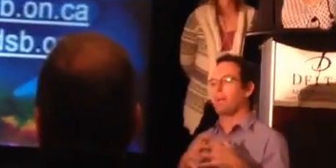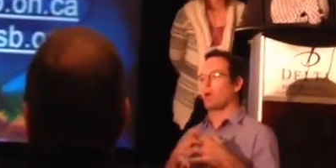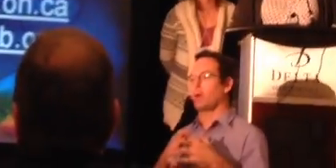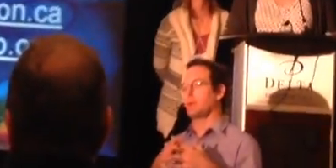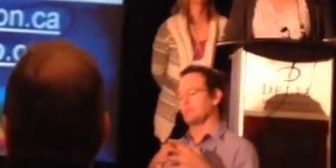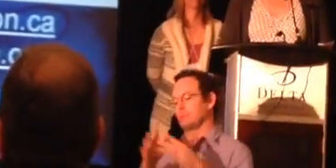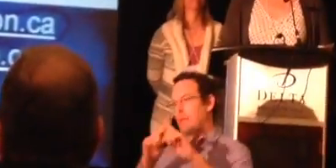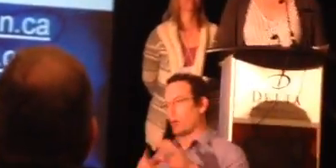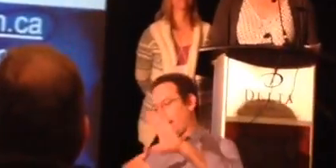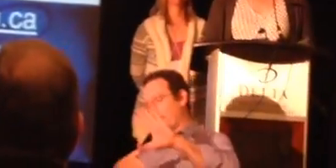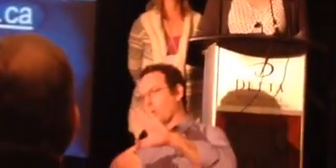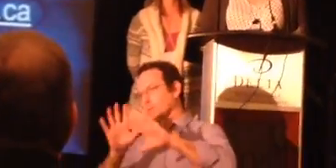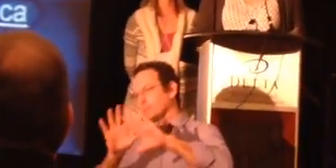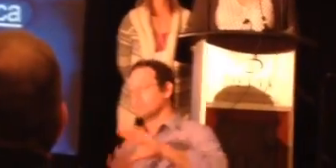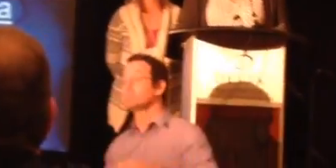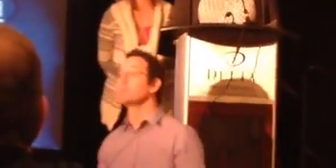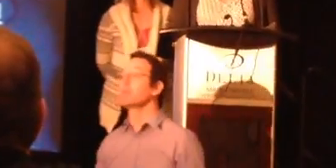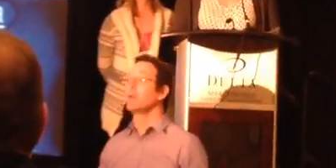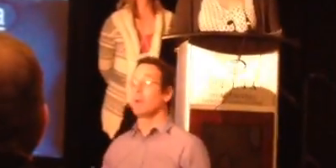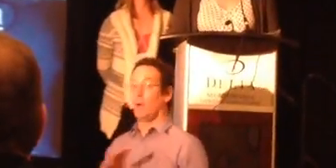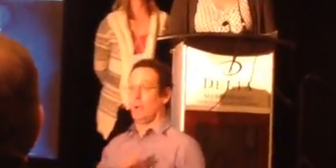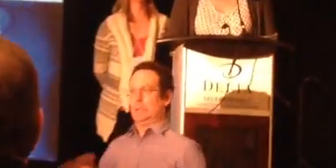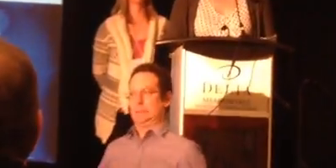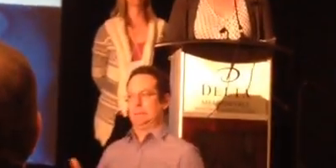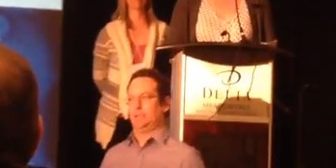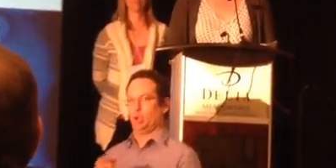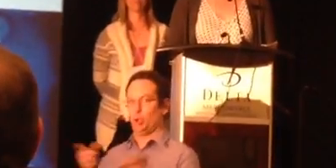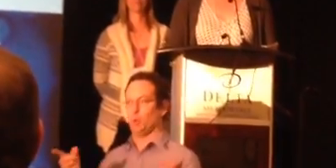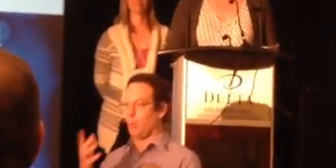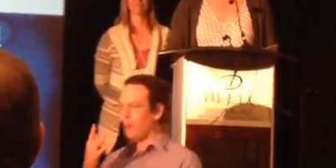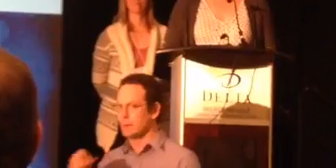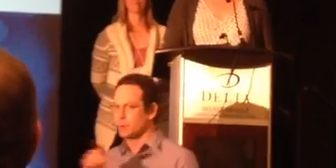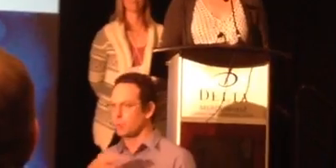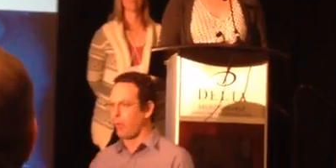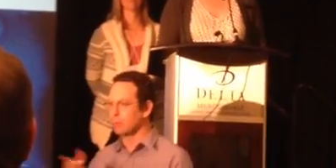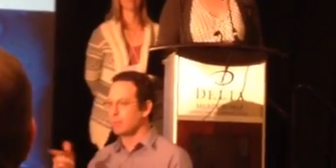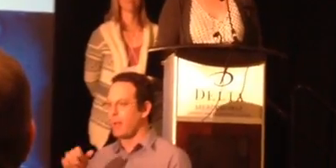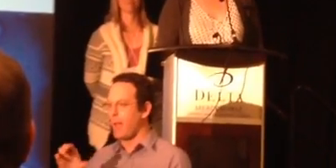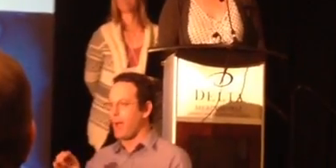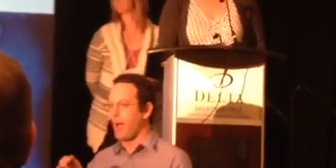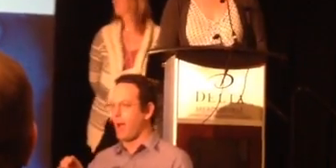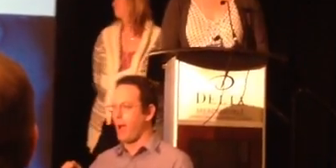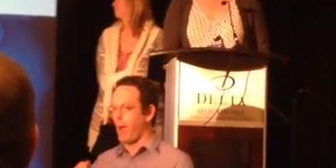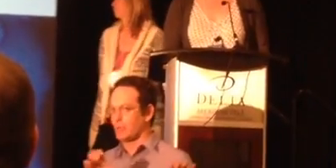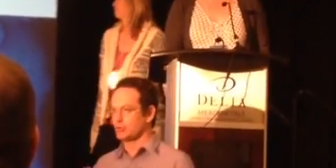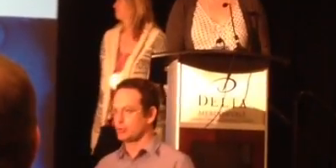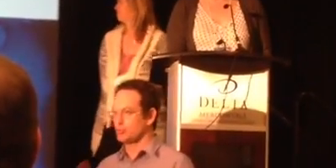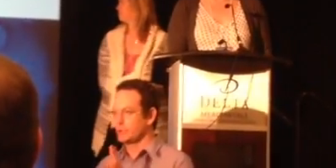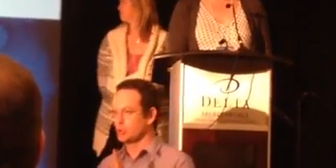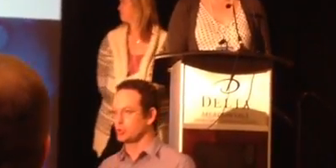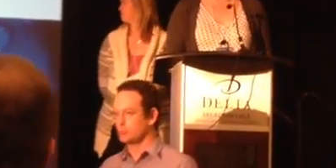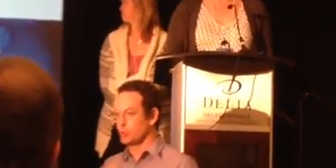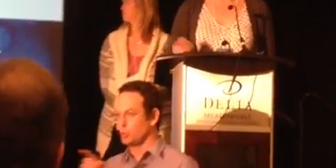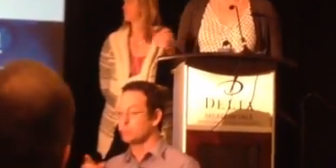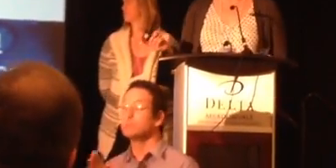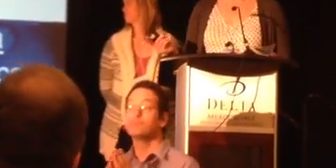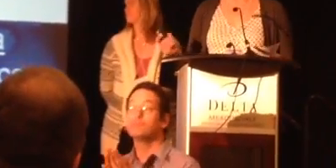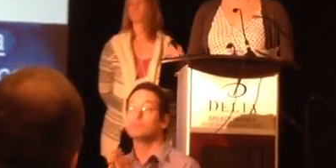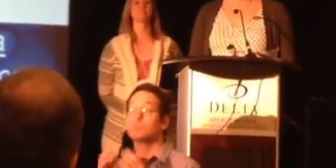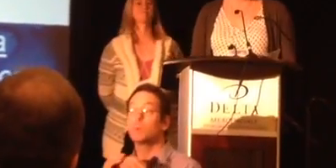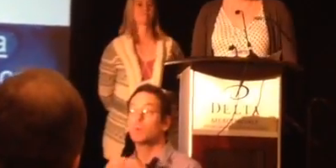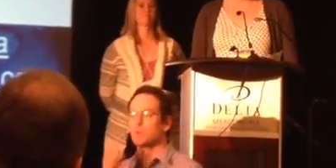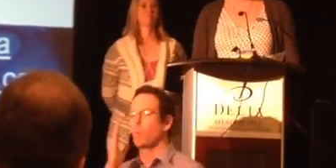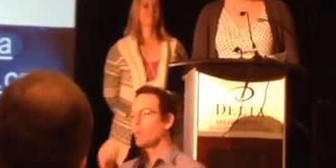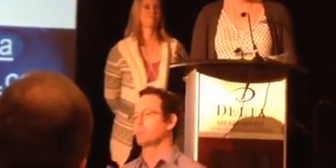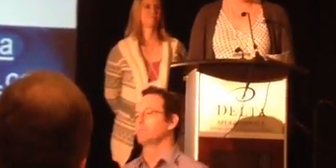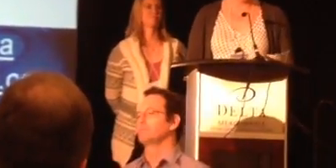proposal because it's for action researchers and you're all action researchers. If you want more information about the conference, I'll be posting it on the name